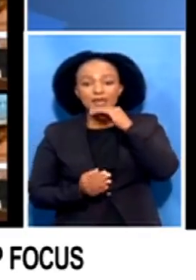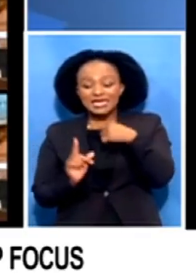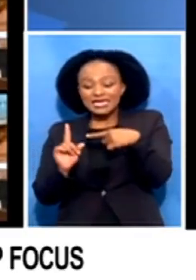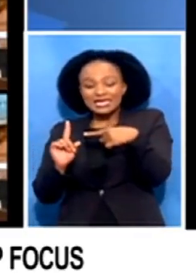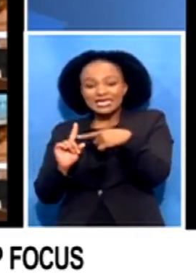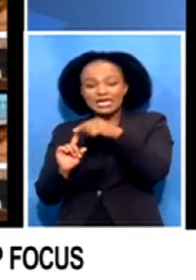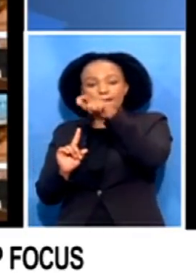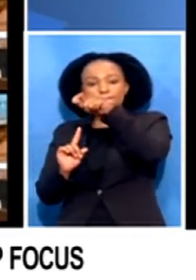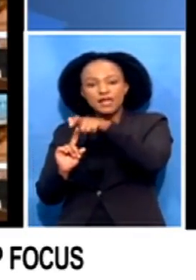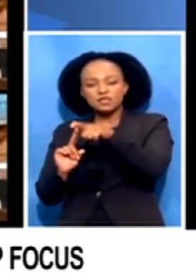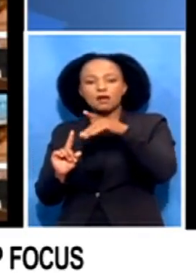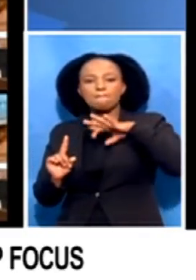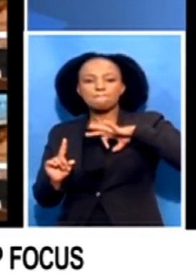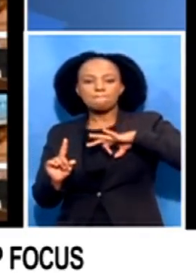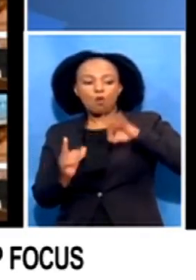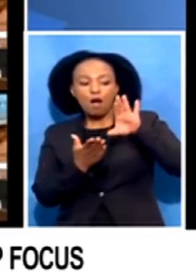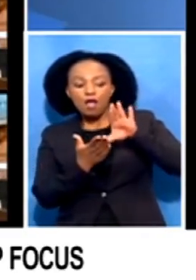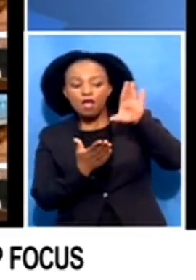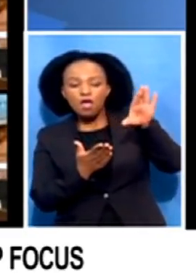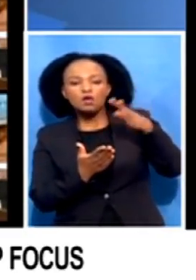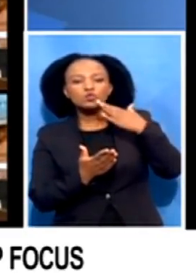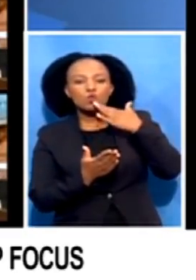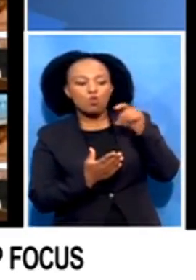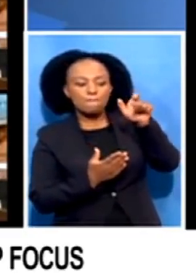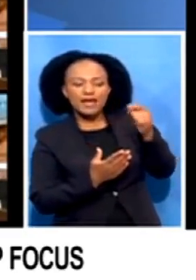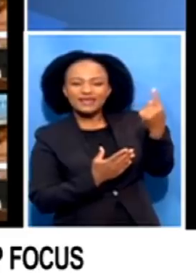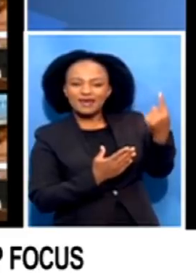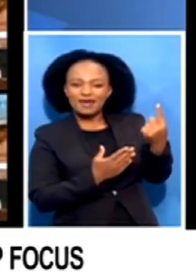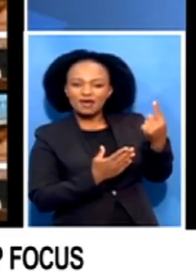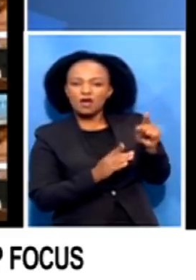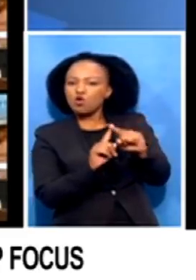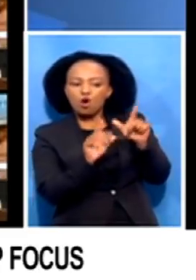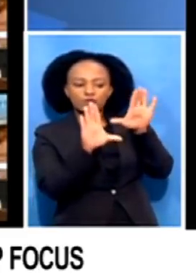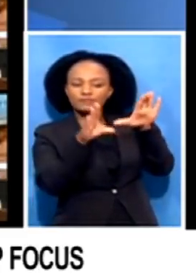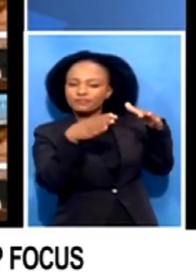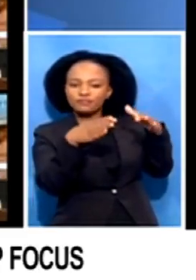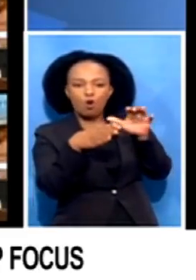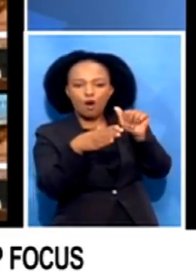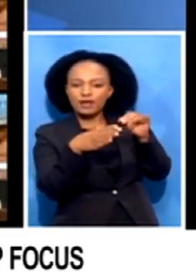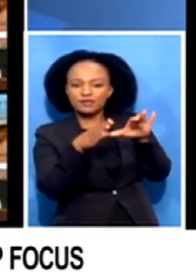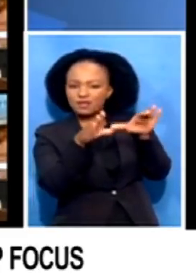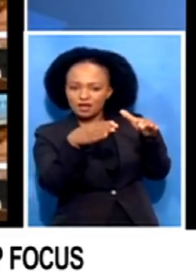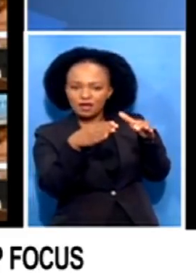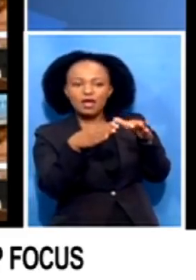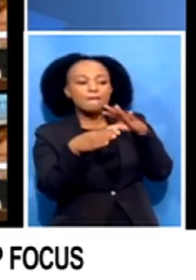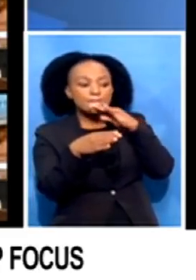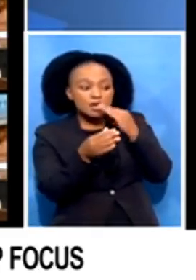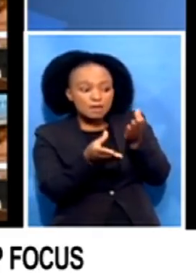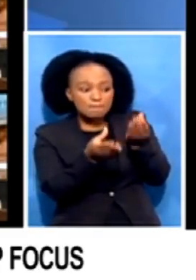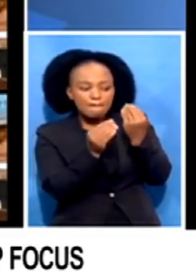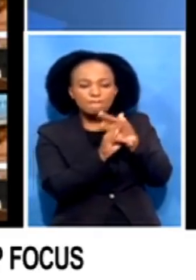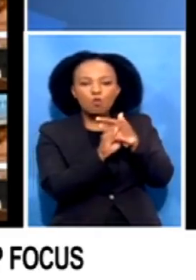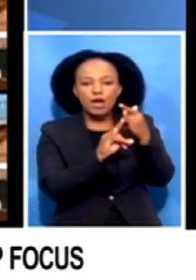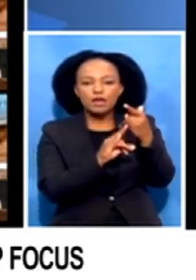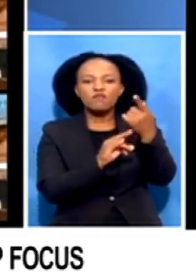win internally so that he can become president of that party. And as we know, those